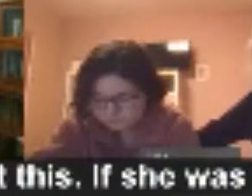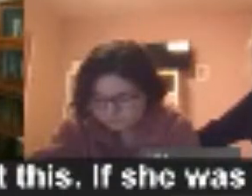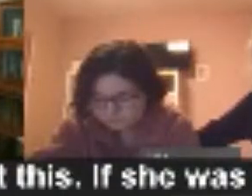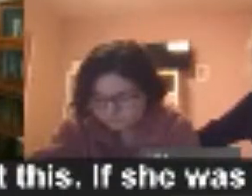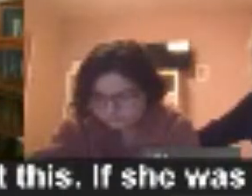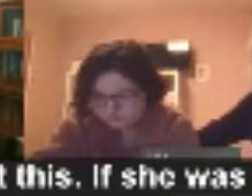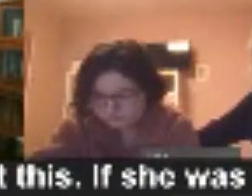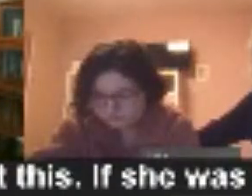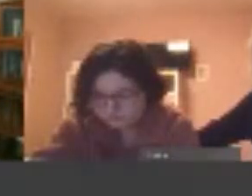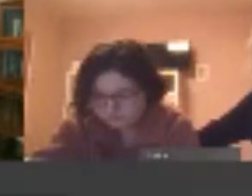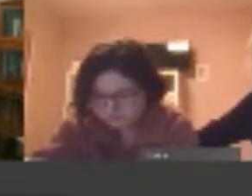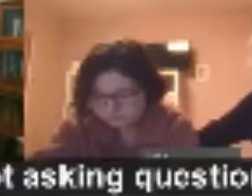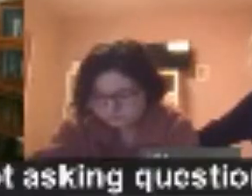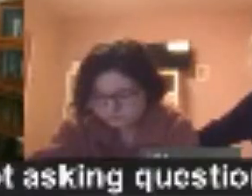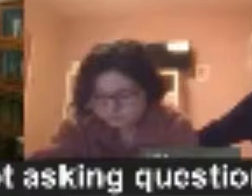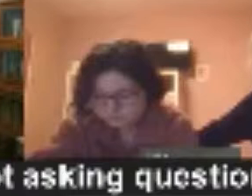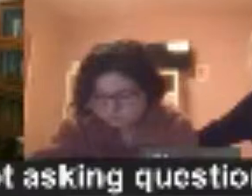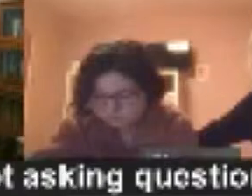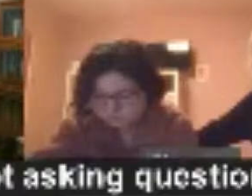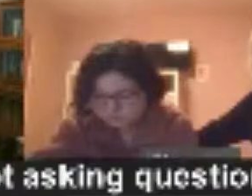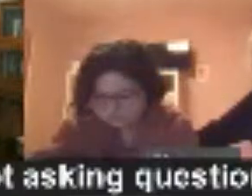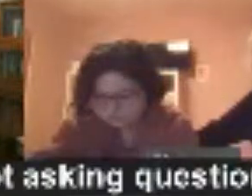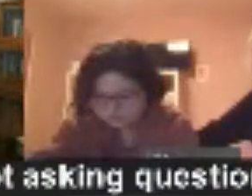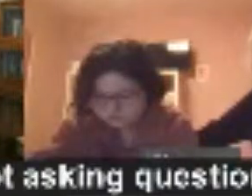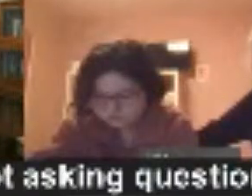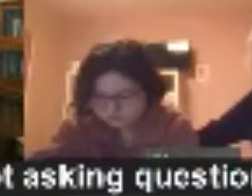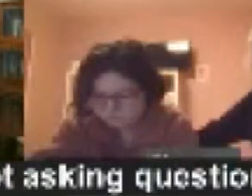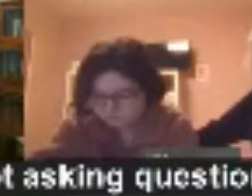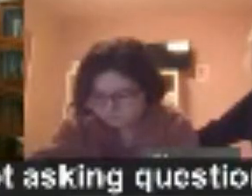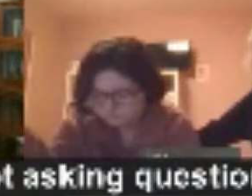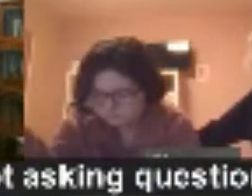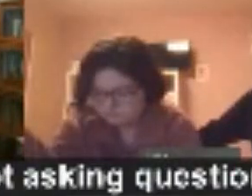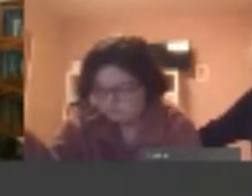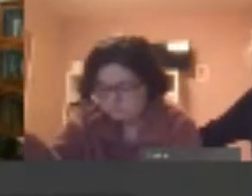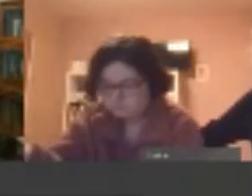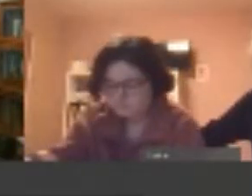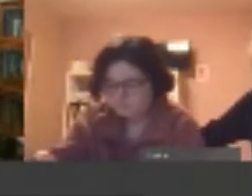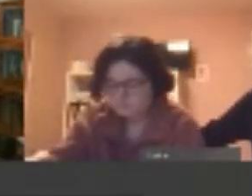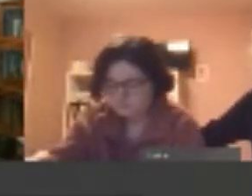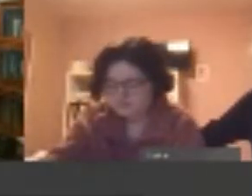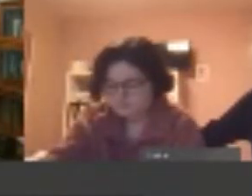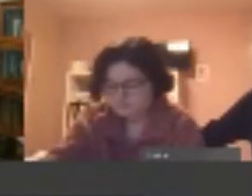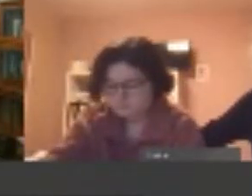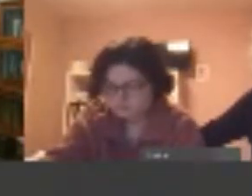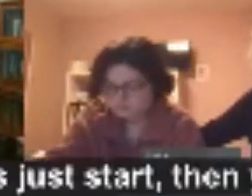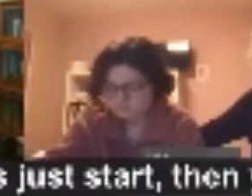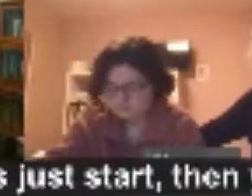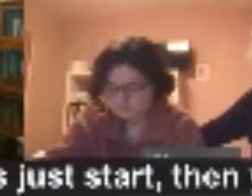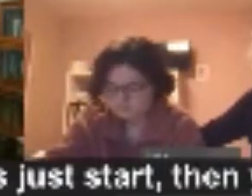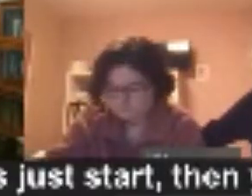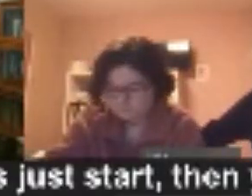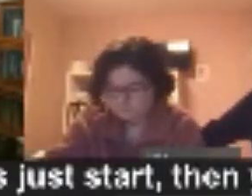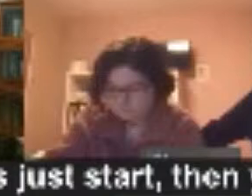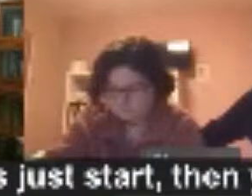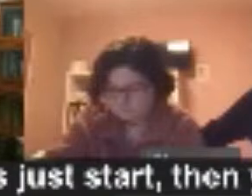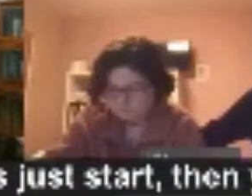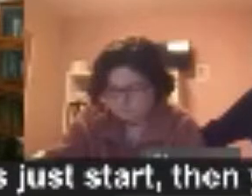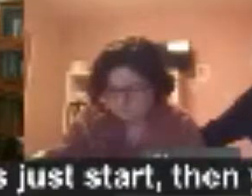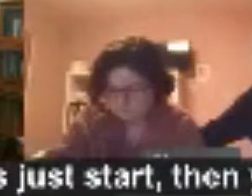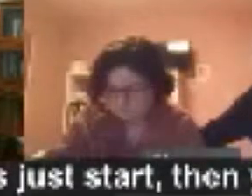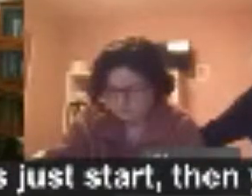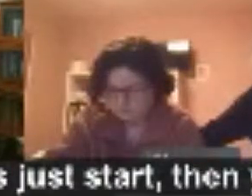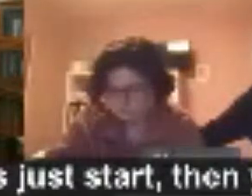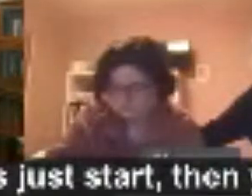express interest, yes. So she's not asking questions yet? No, she's not. Yeah. But if she was